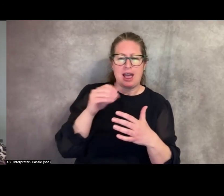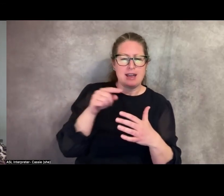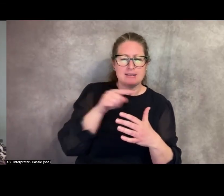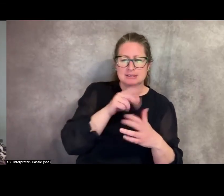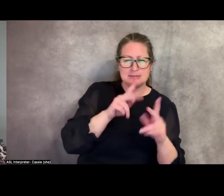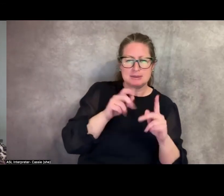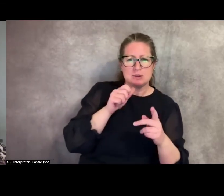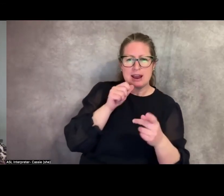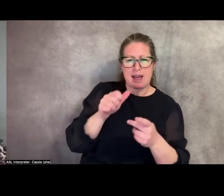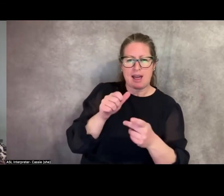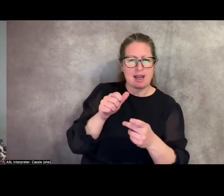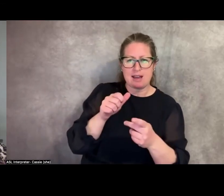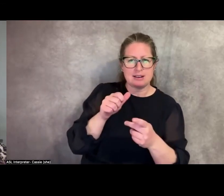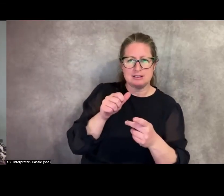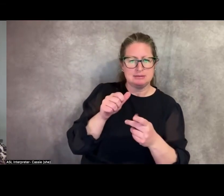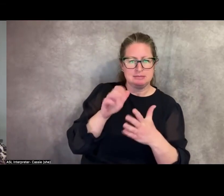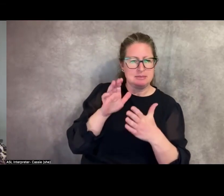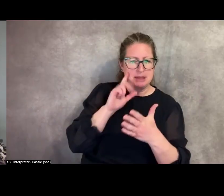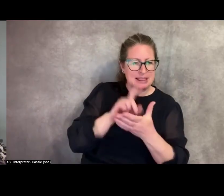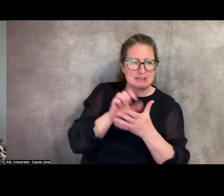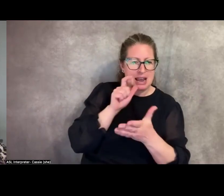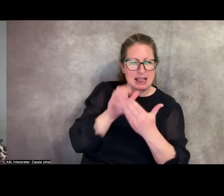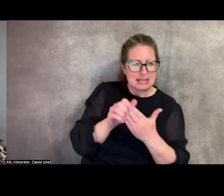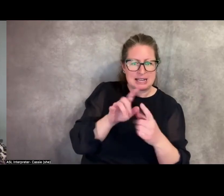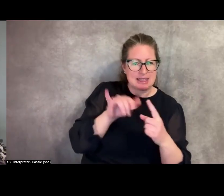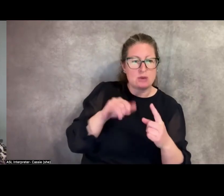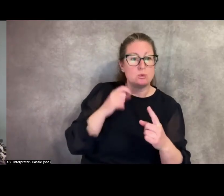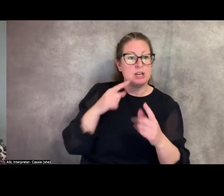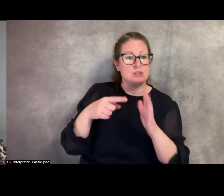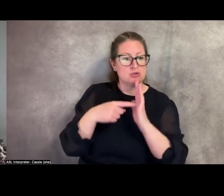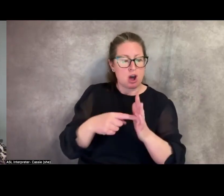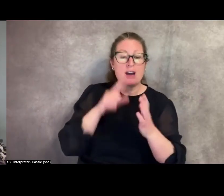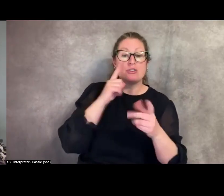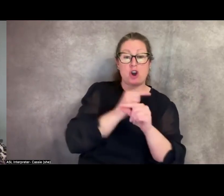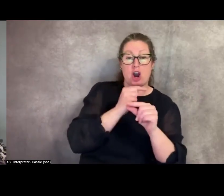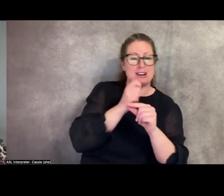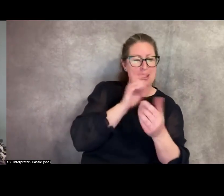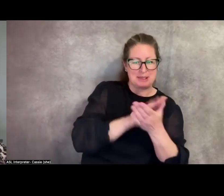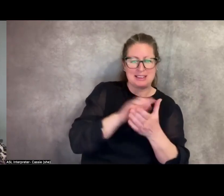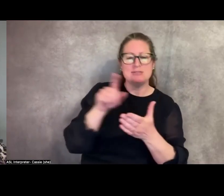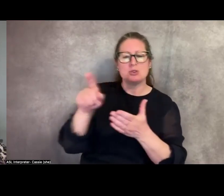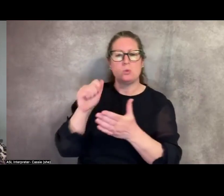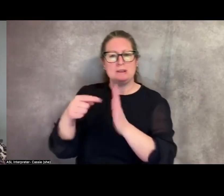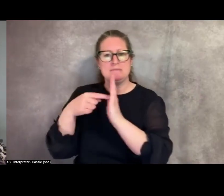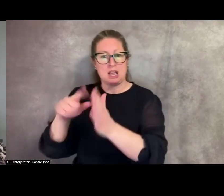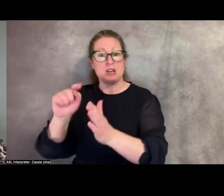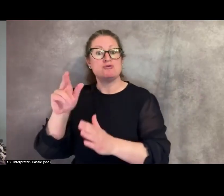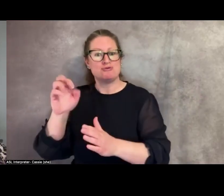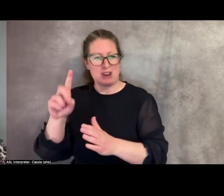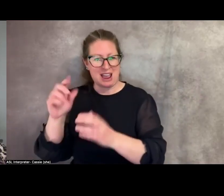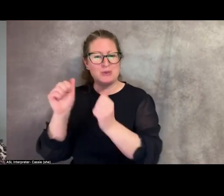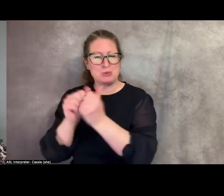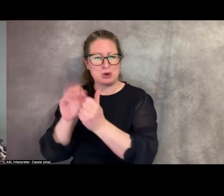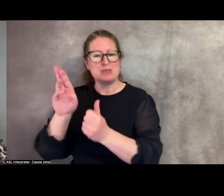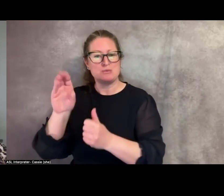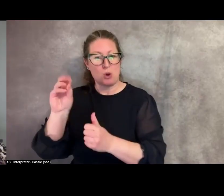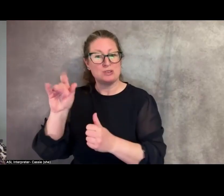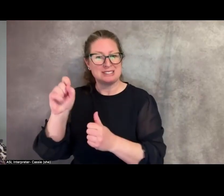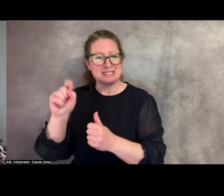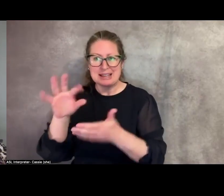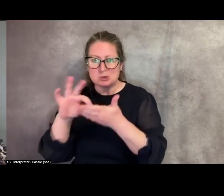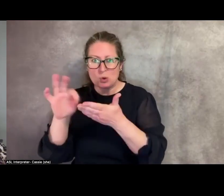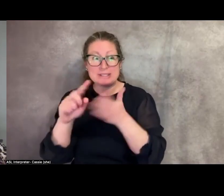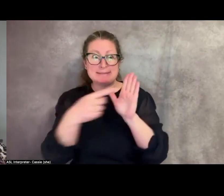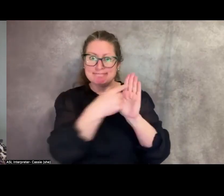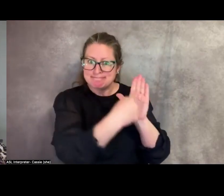able to demonstrate the trends of how it, with the ProSet scores, and show the guardian, who was